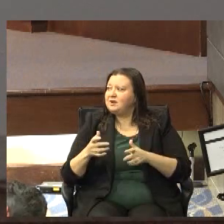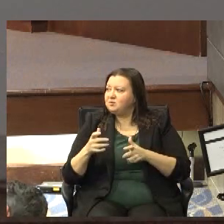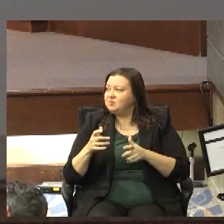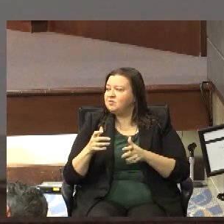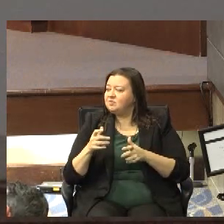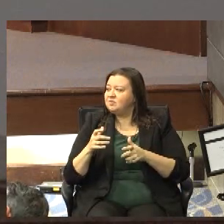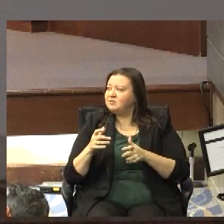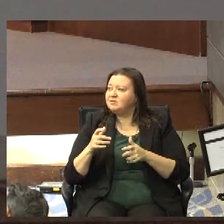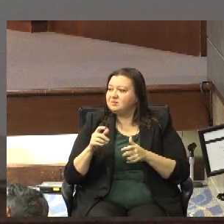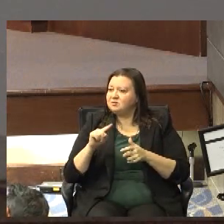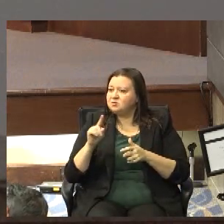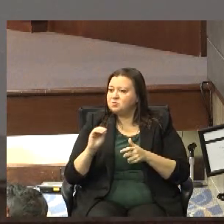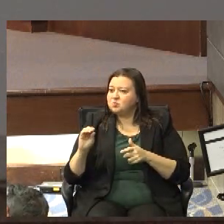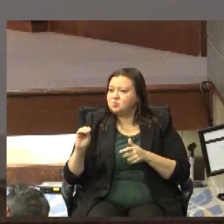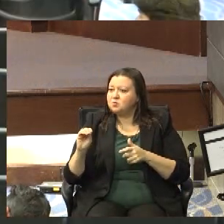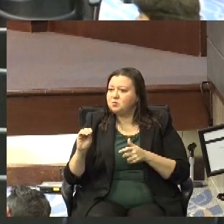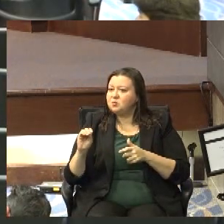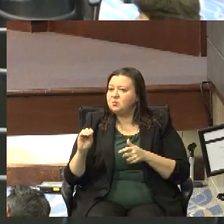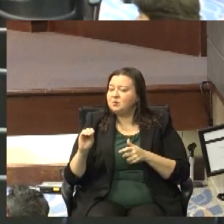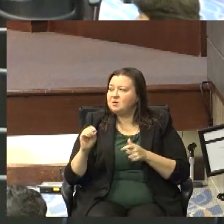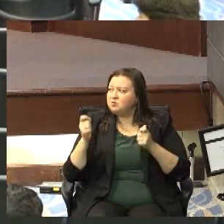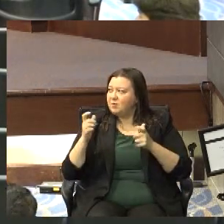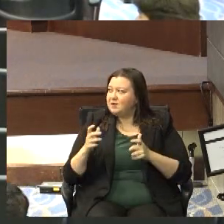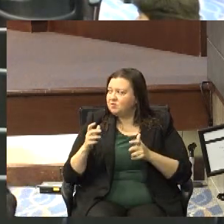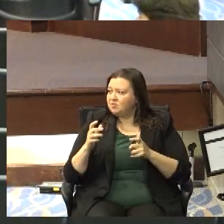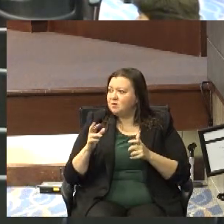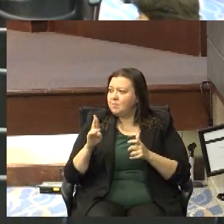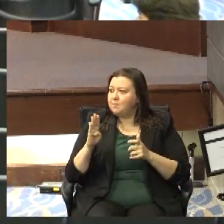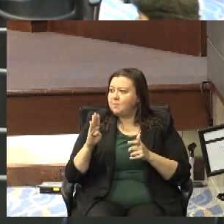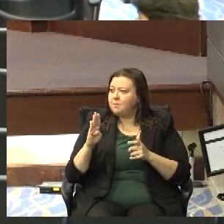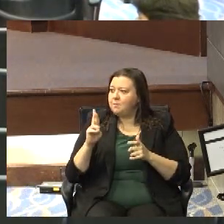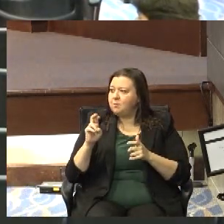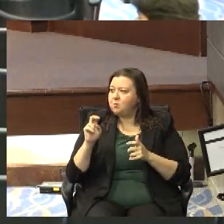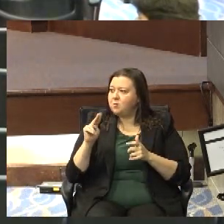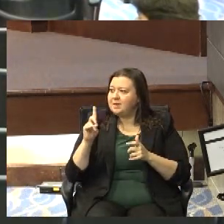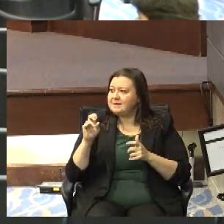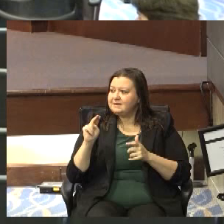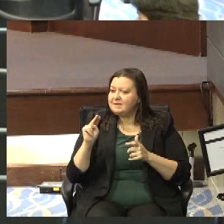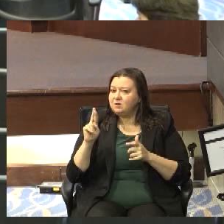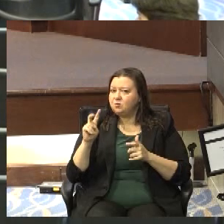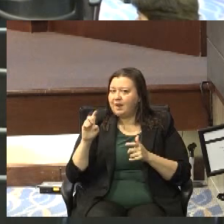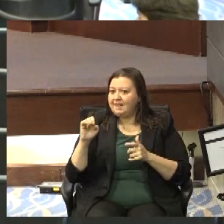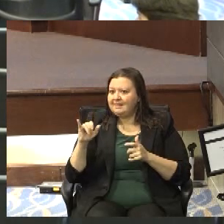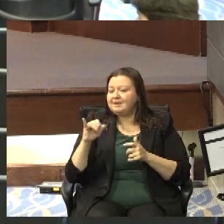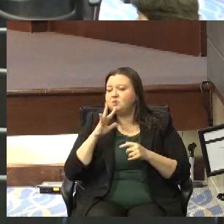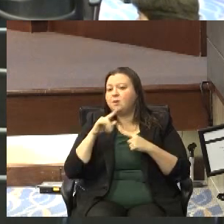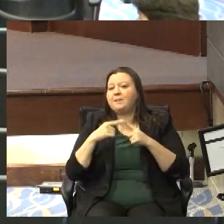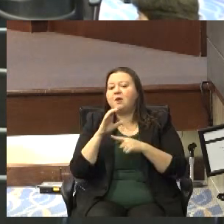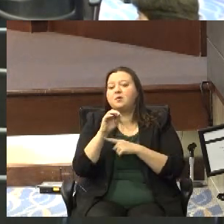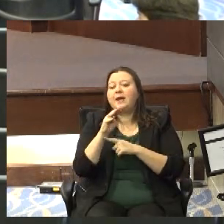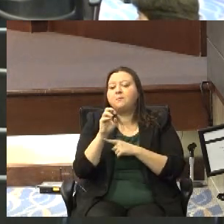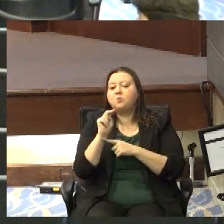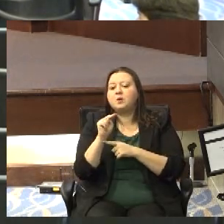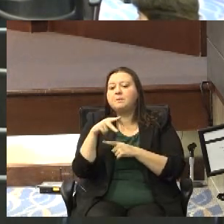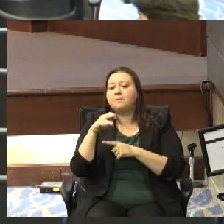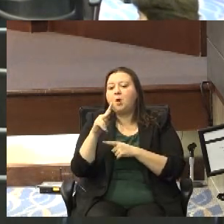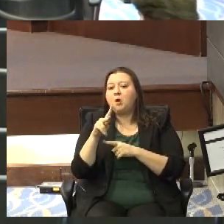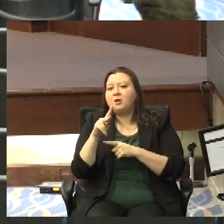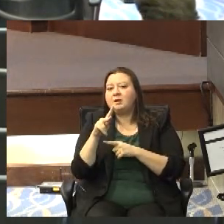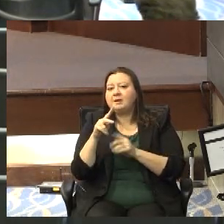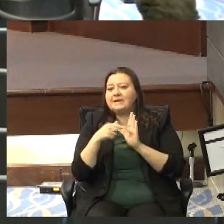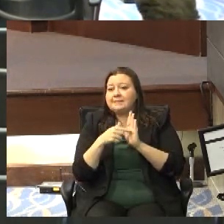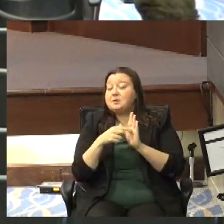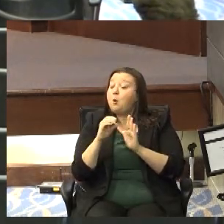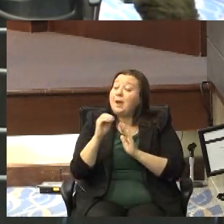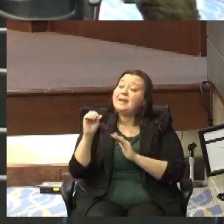zoo, Brendan Wiley, to come up and give an update on Cameron Park Zoo exhibits. Oh, we've got Derek, too. Sorry, Derek.